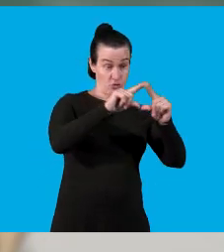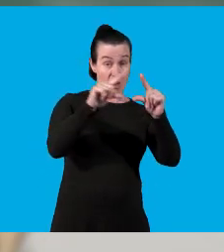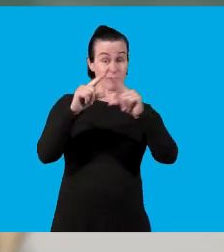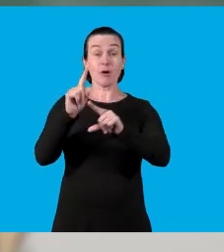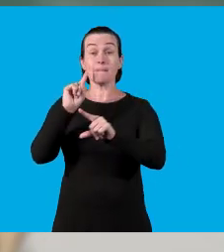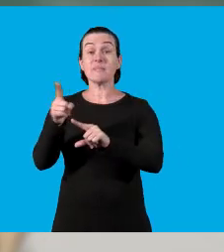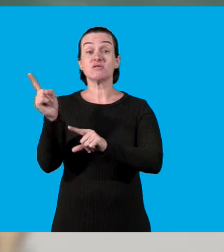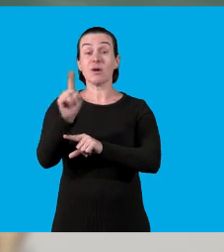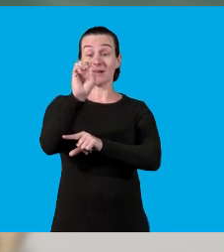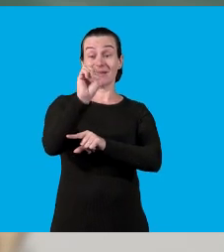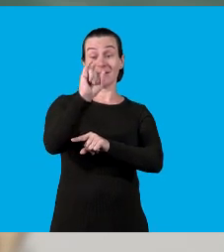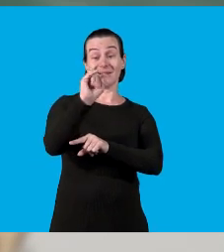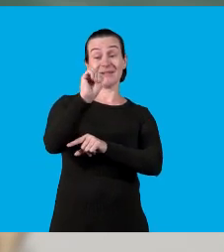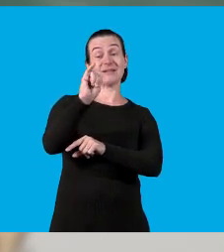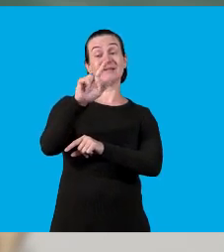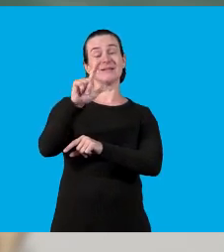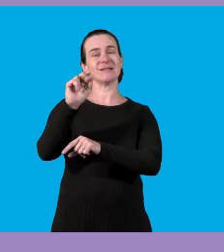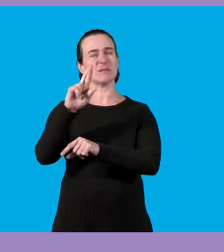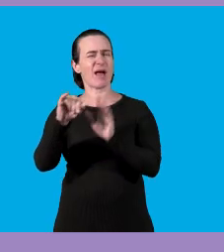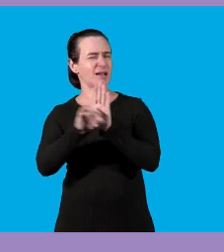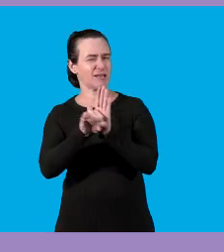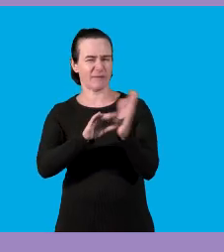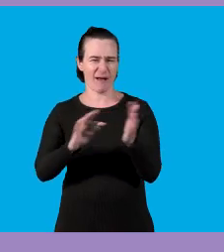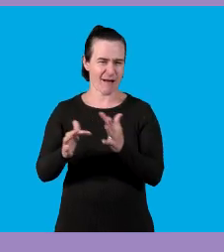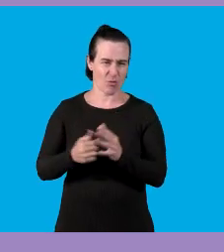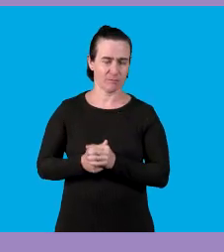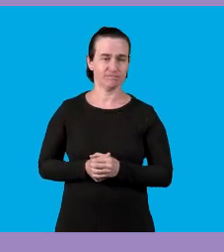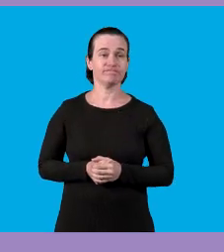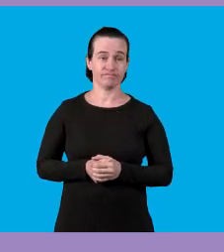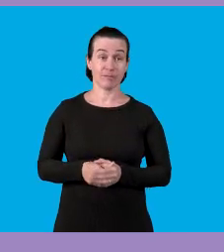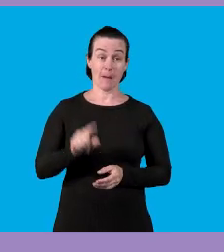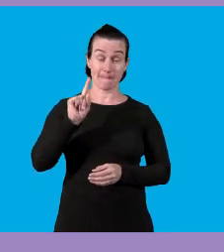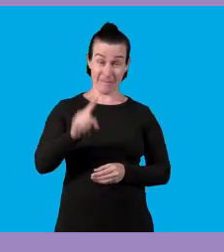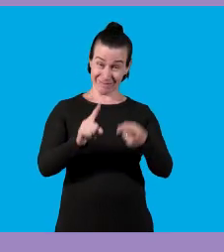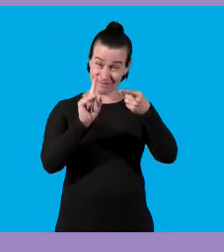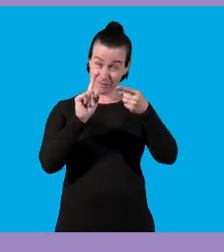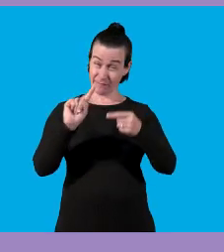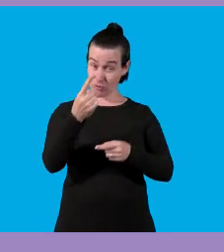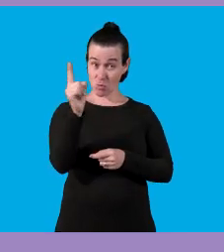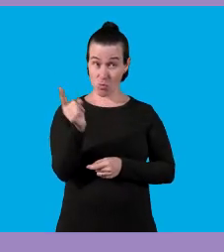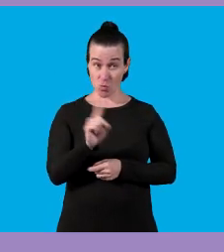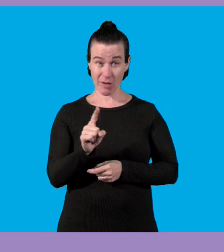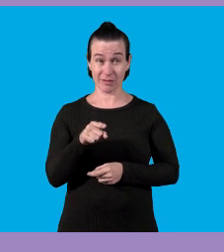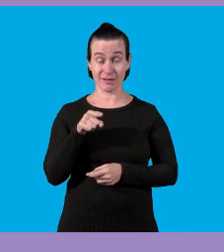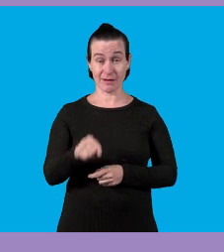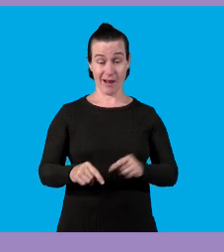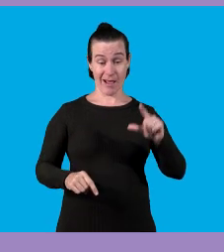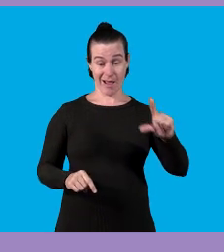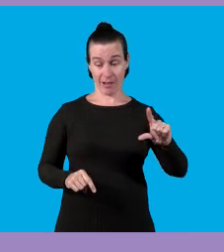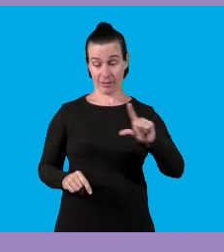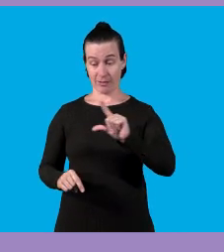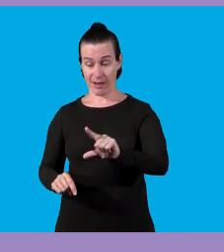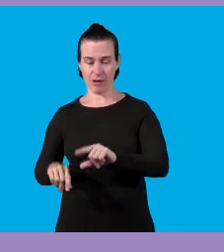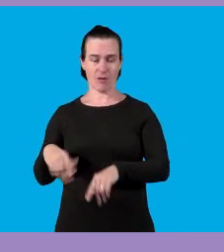being similar. The first one is that the corresponding angles are equal. Now that means two